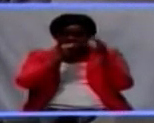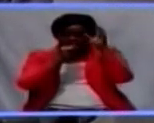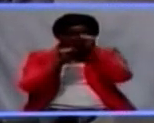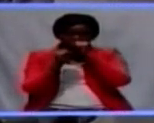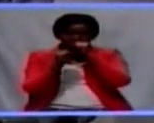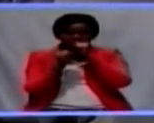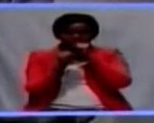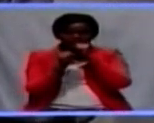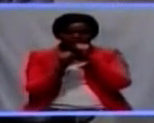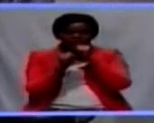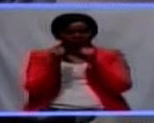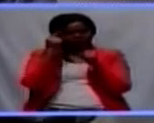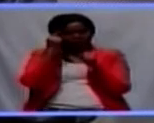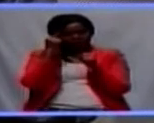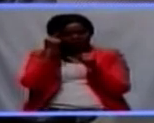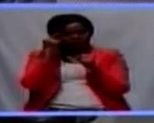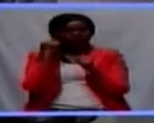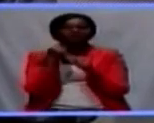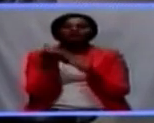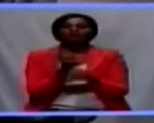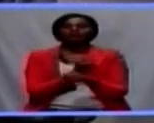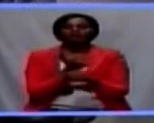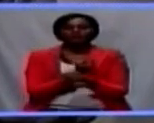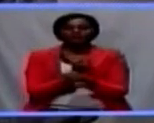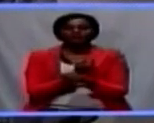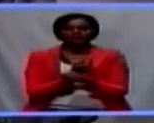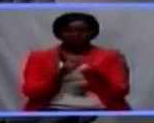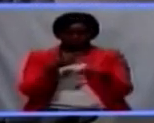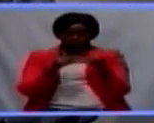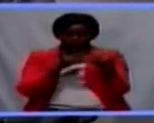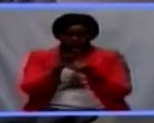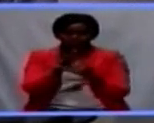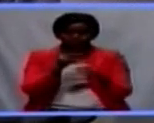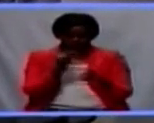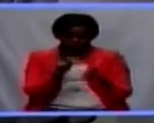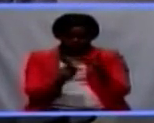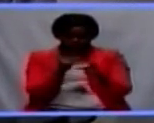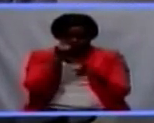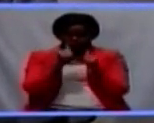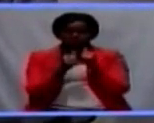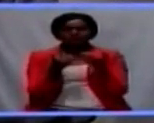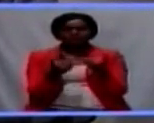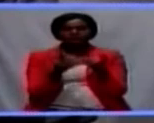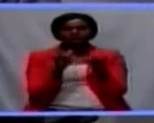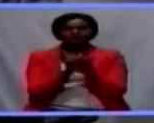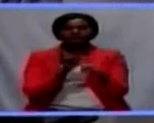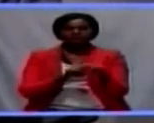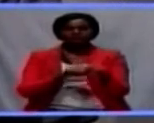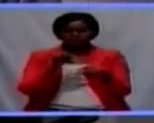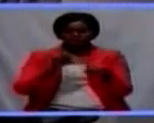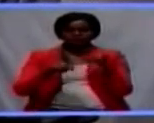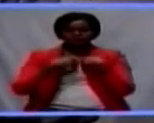tax, I think it's only fair that we go through the process, because then we will not have a learning